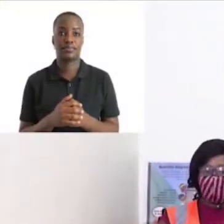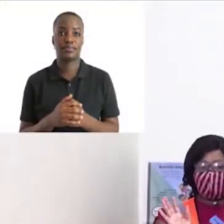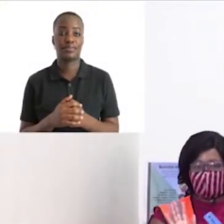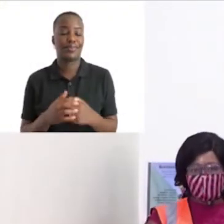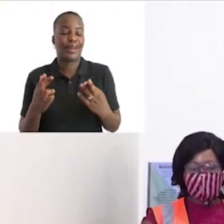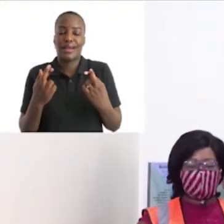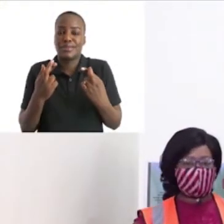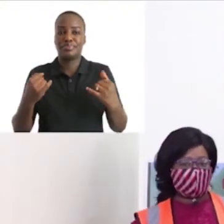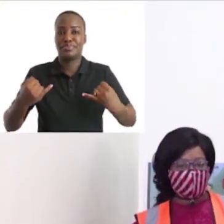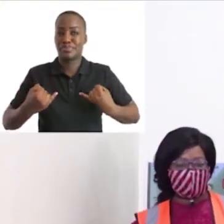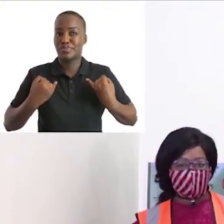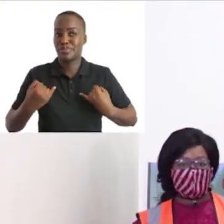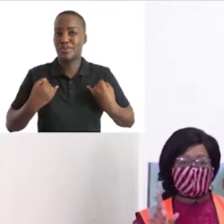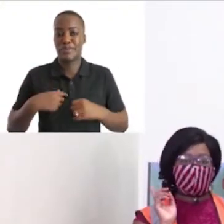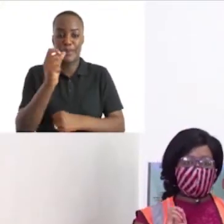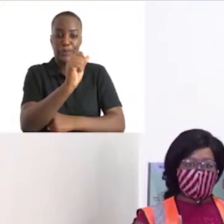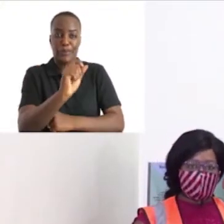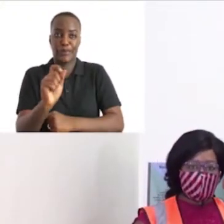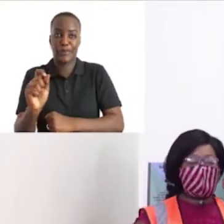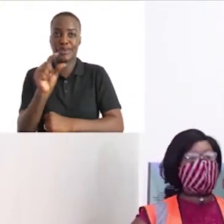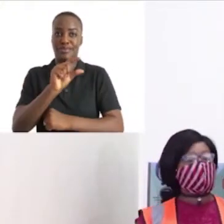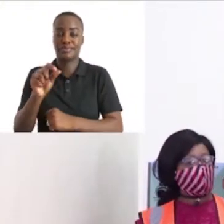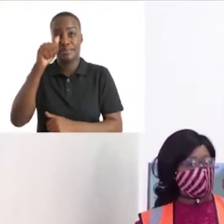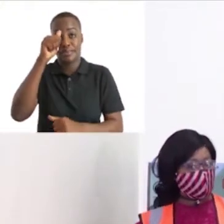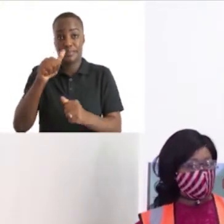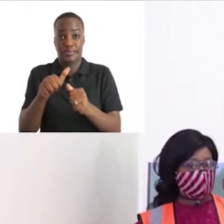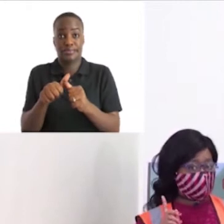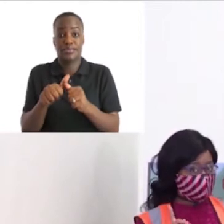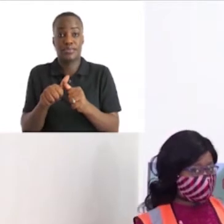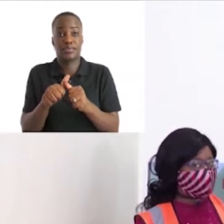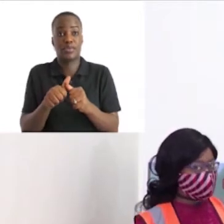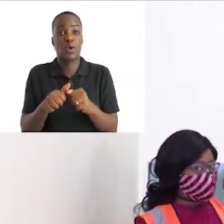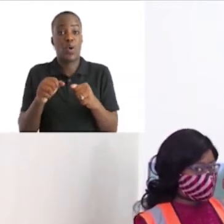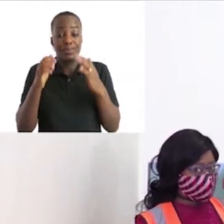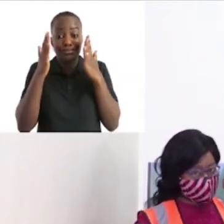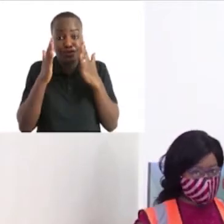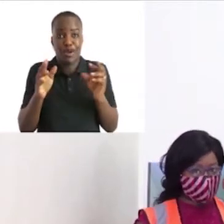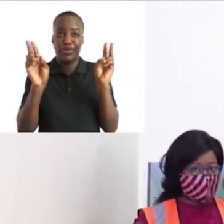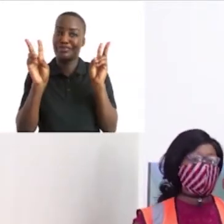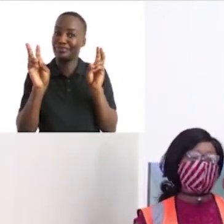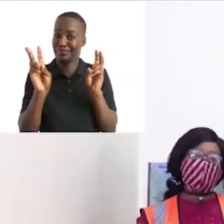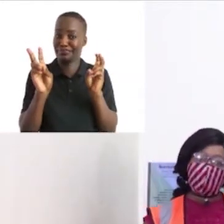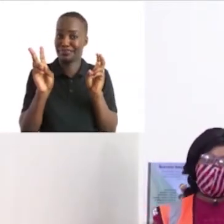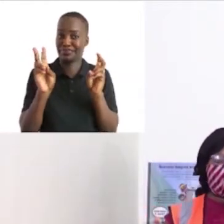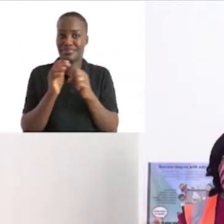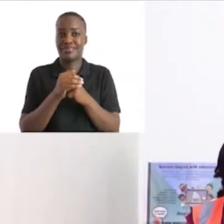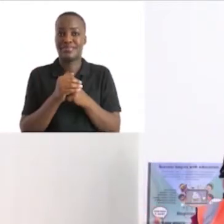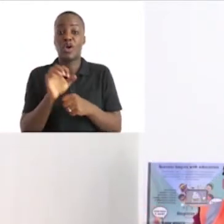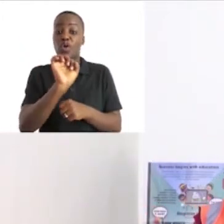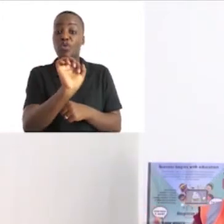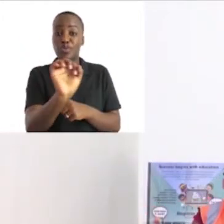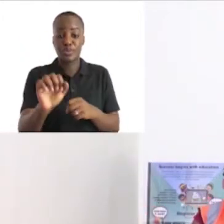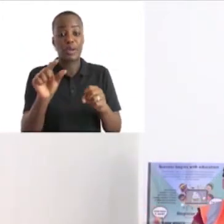I hope you enjoyed making those sentences. And remember, we are supposed to stick to our theme. So all your